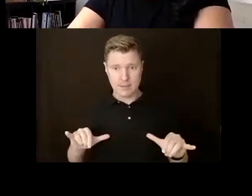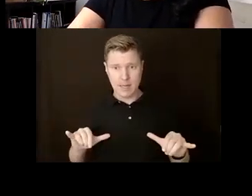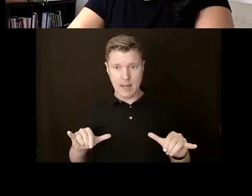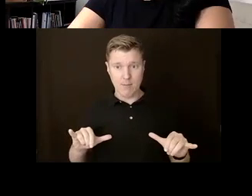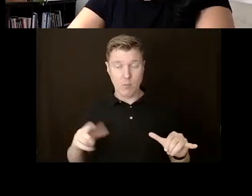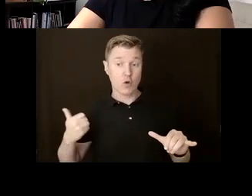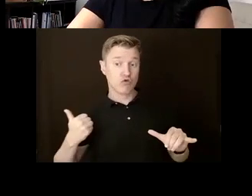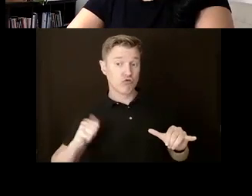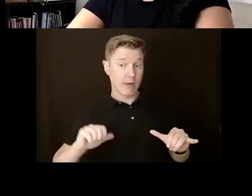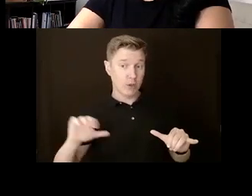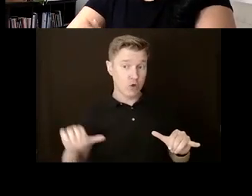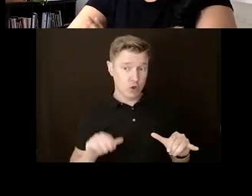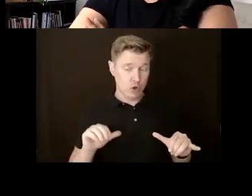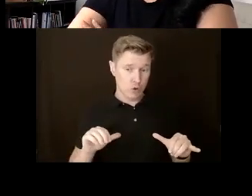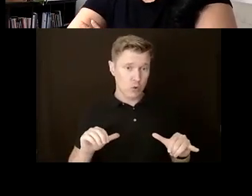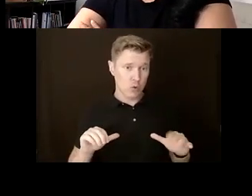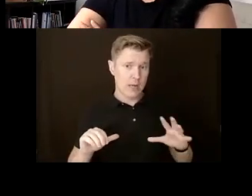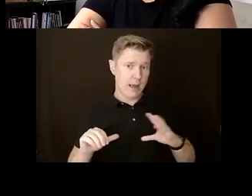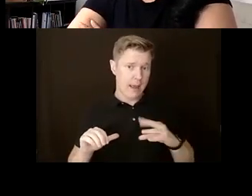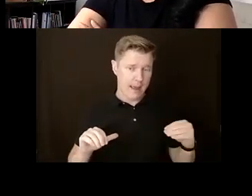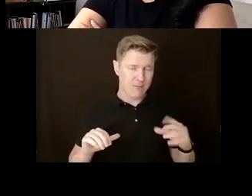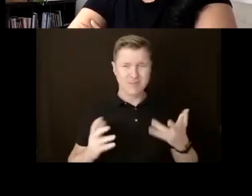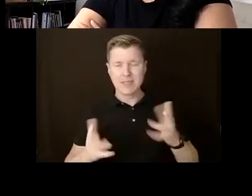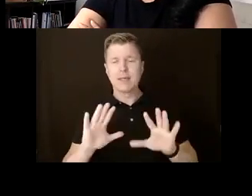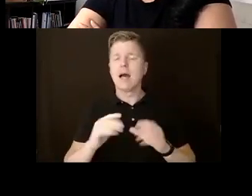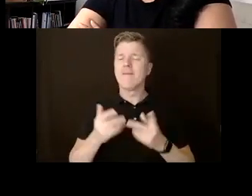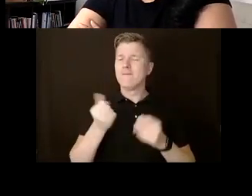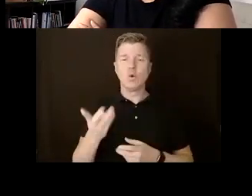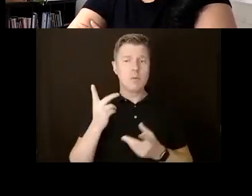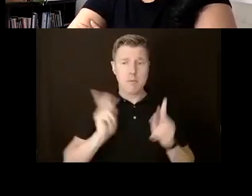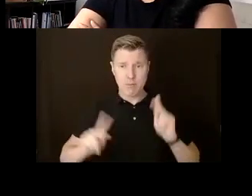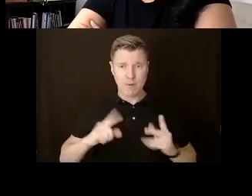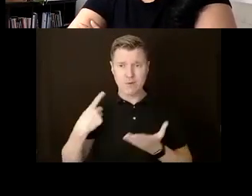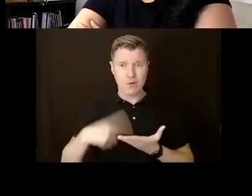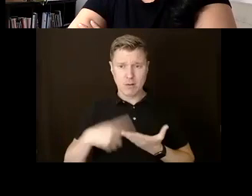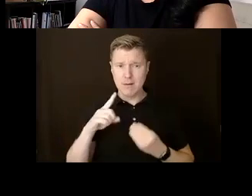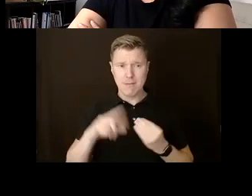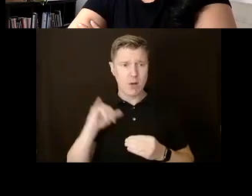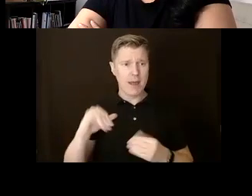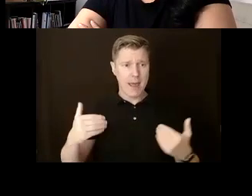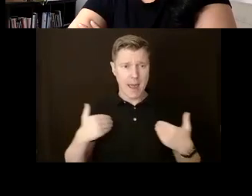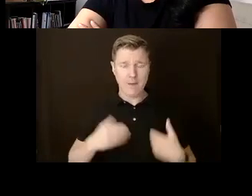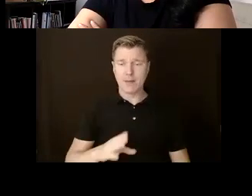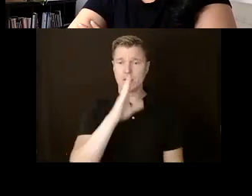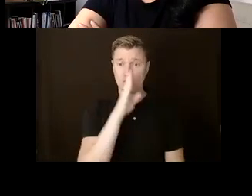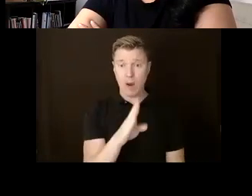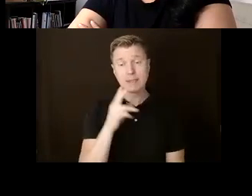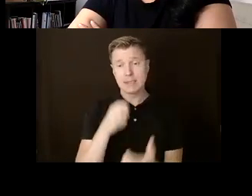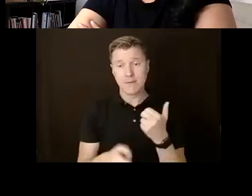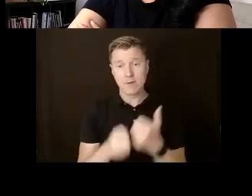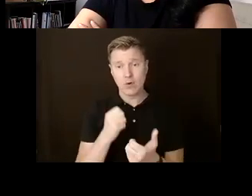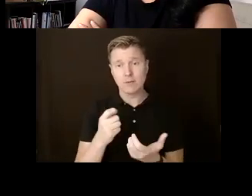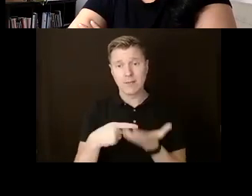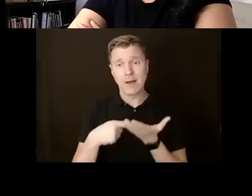to do. And I think a couple of people have talked about just like having direct, difficult conversations. And I feel like